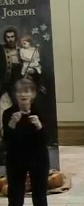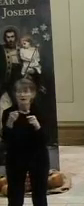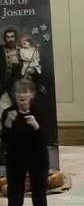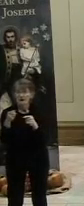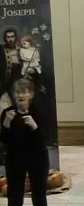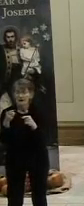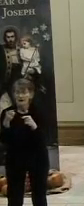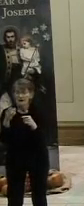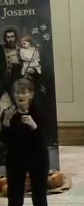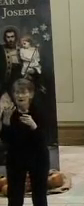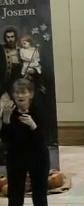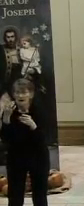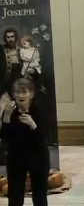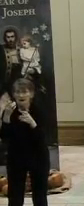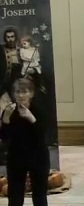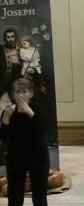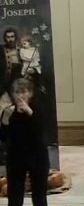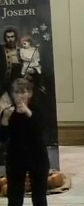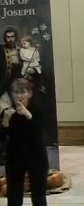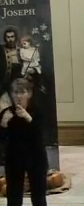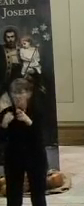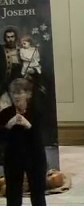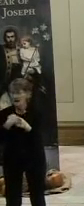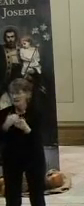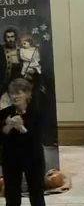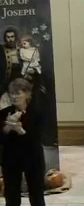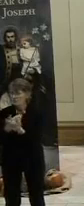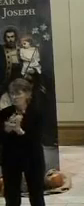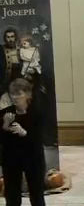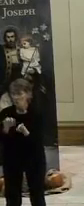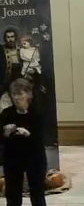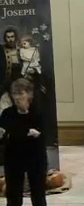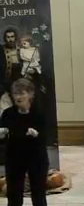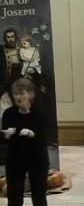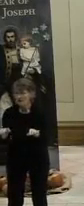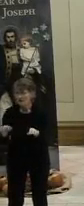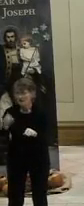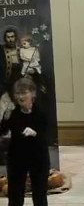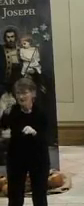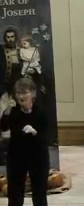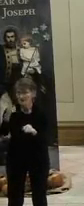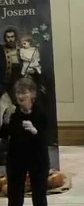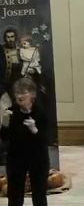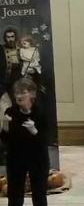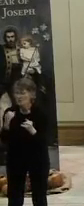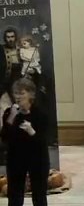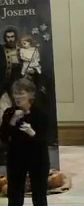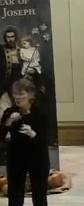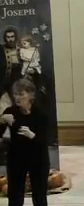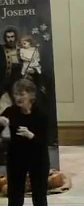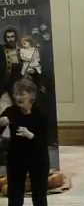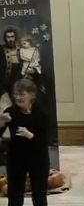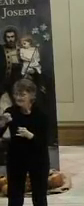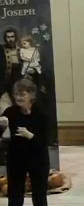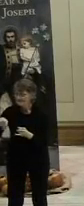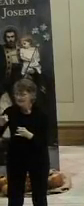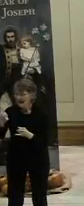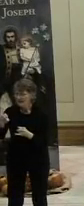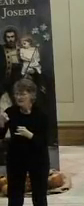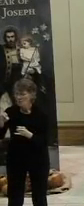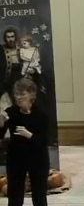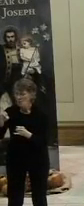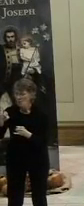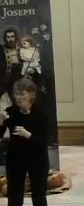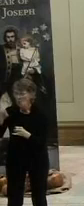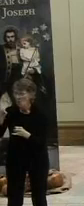organ some years ago, and so the pipes were donated to a church in Minnesota, and